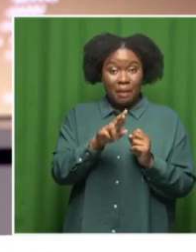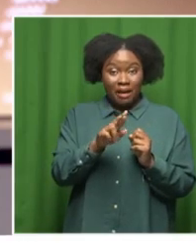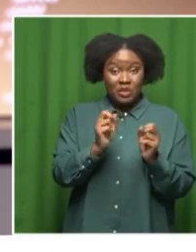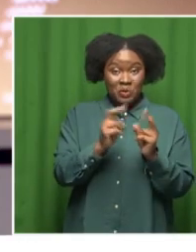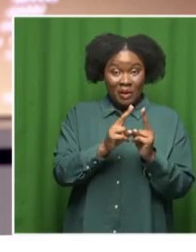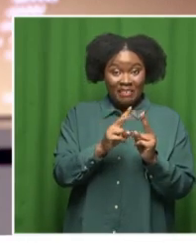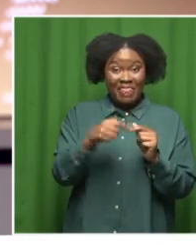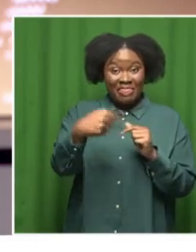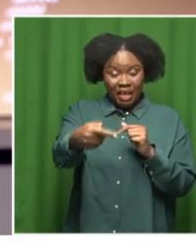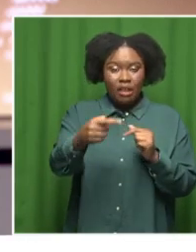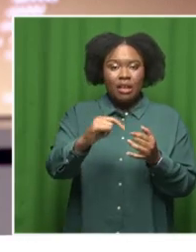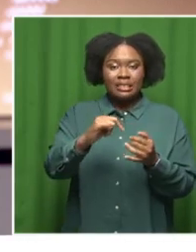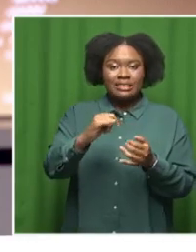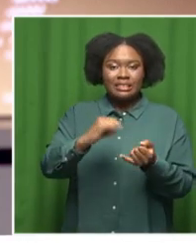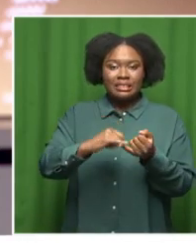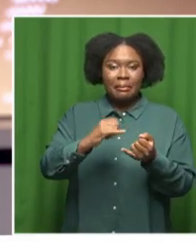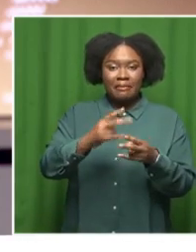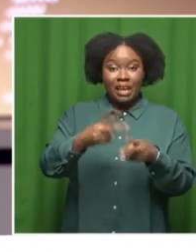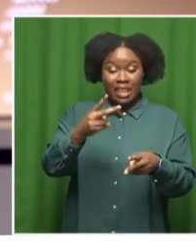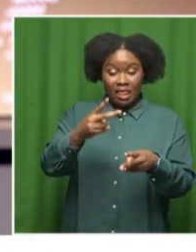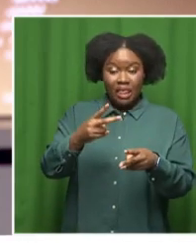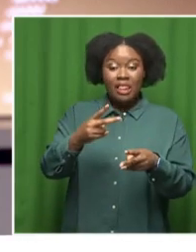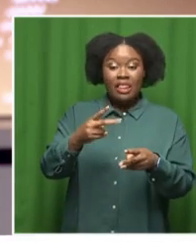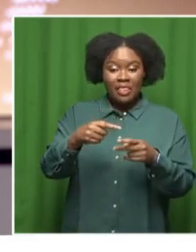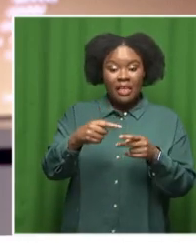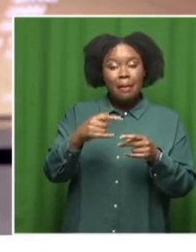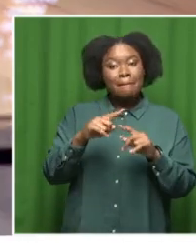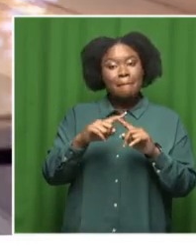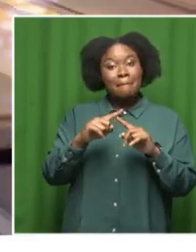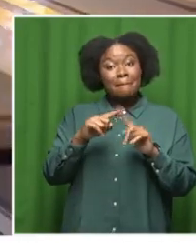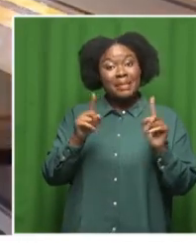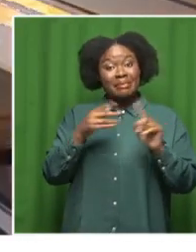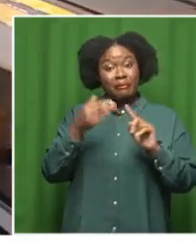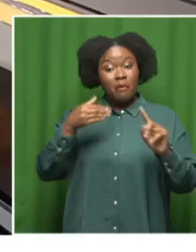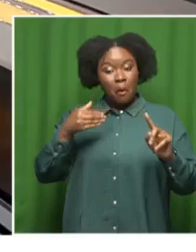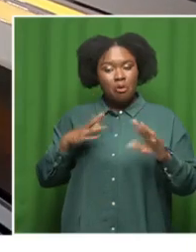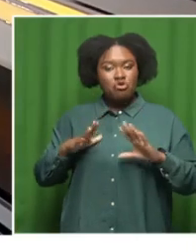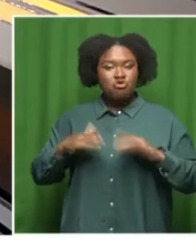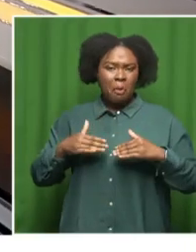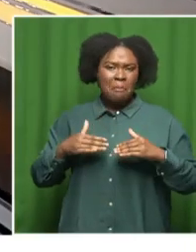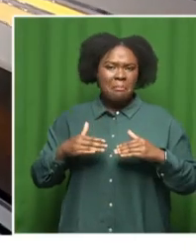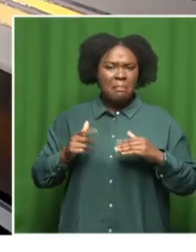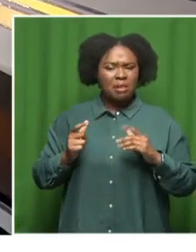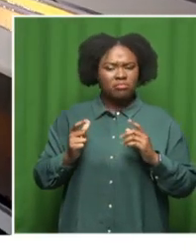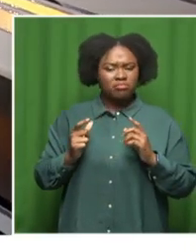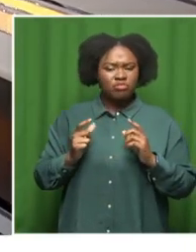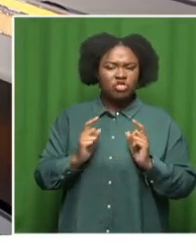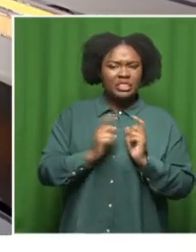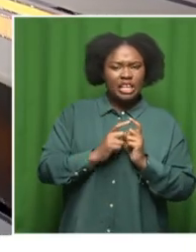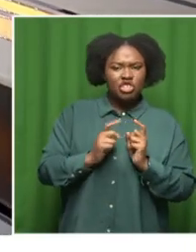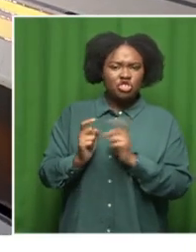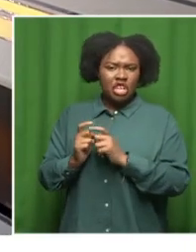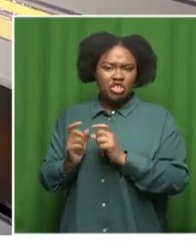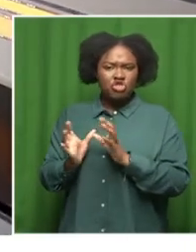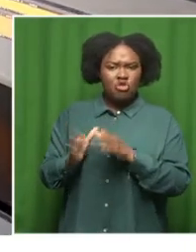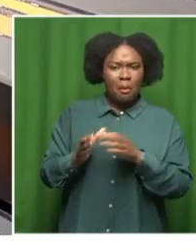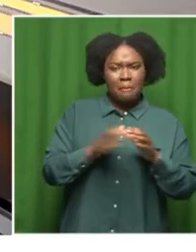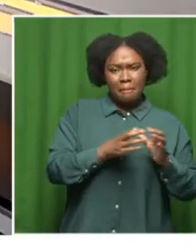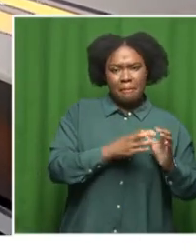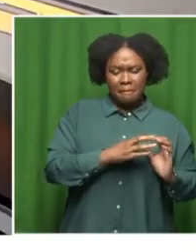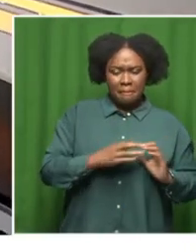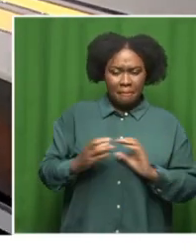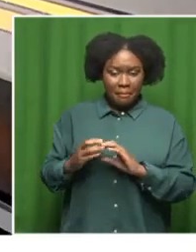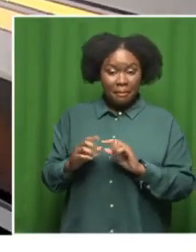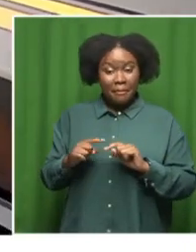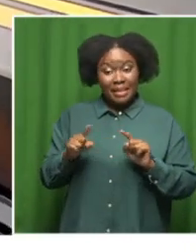group stage for the T20 World Cup, which is something that you typically see in an ODI, so in the 50-over format. In